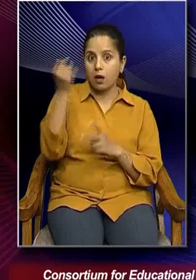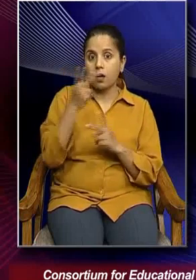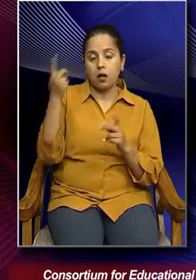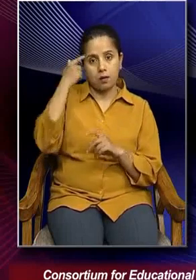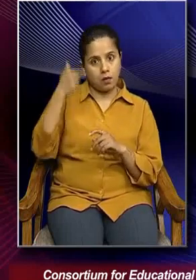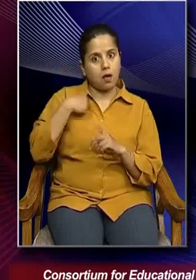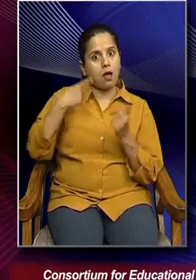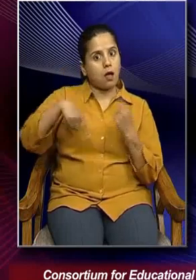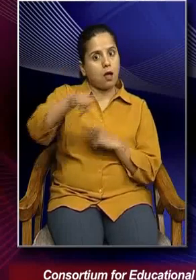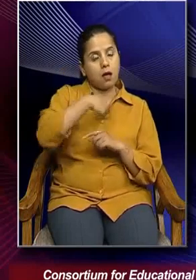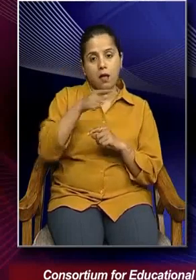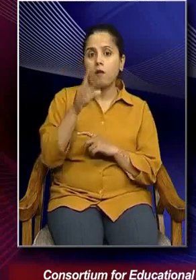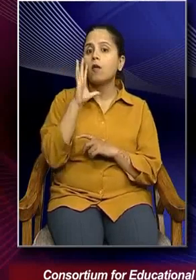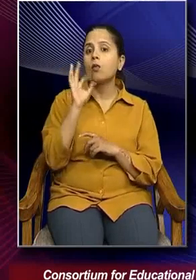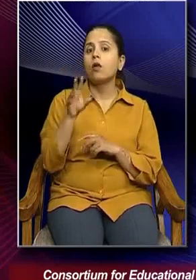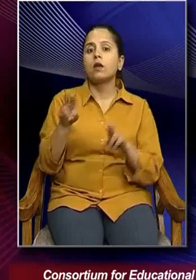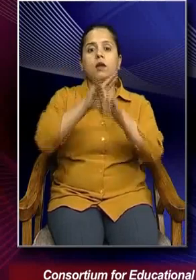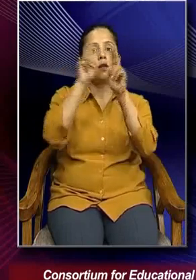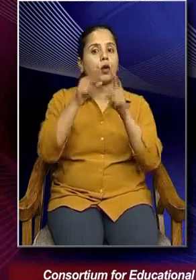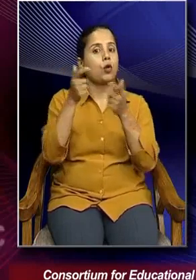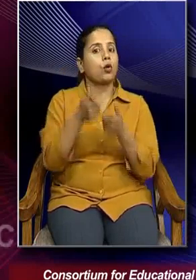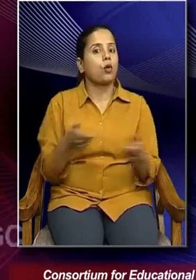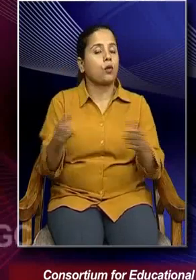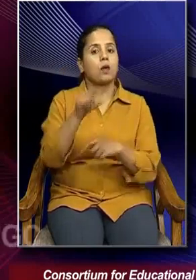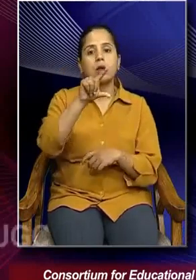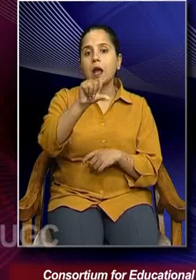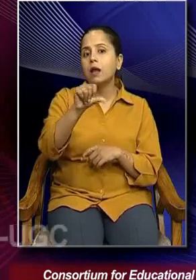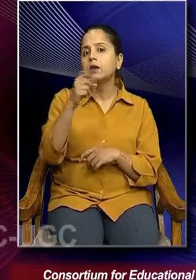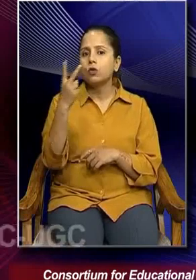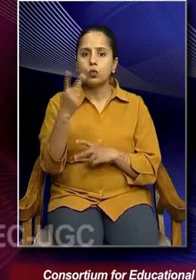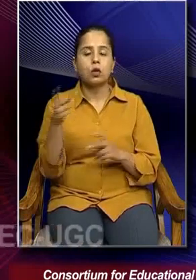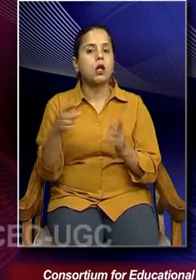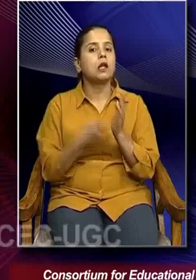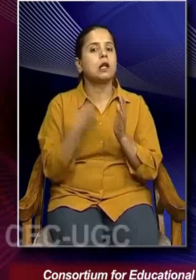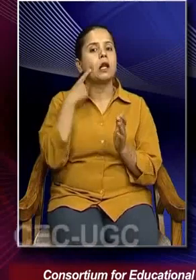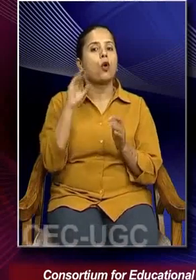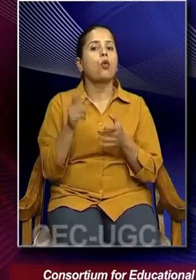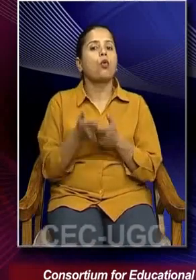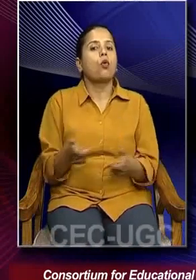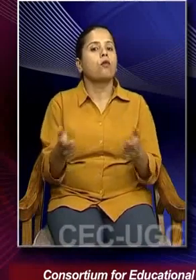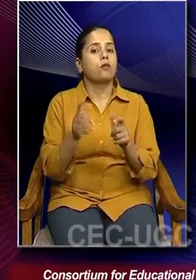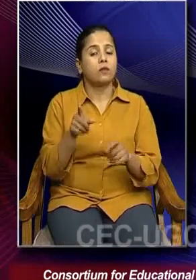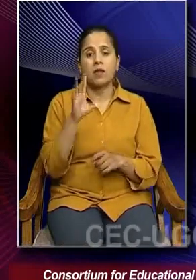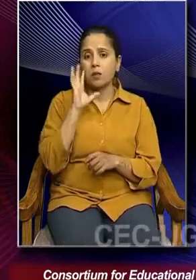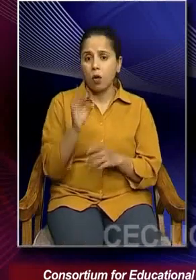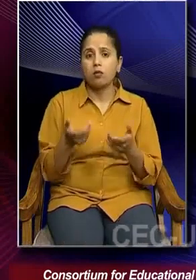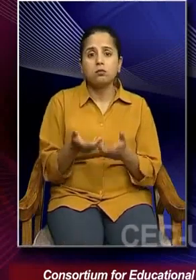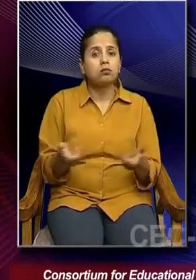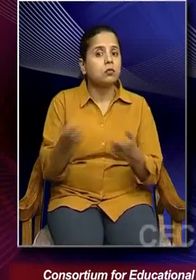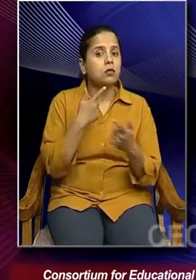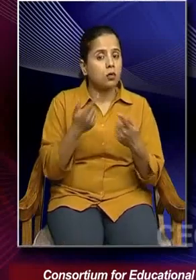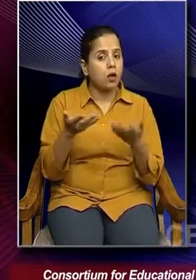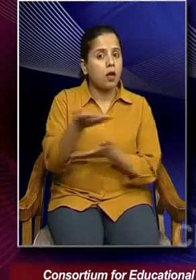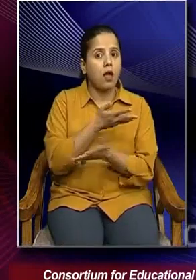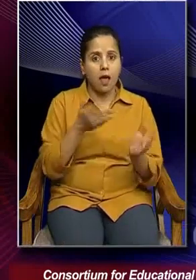mind, we had this important international conference of 92, the Rio conference, and there was important discussion and agenda of action which